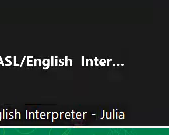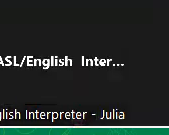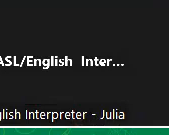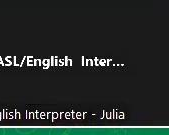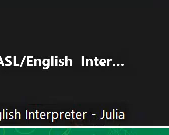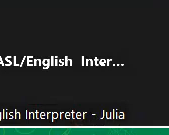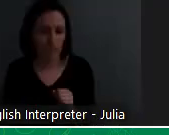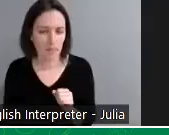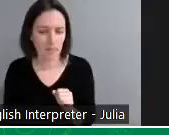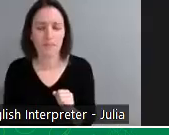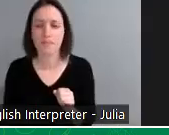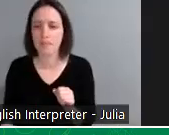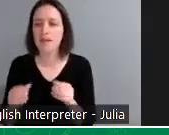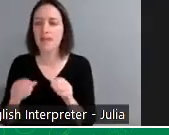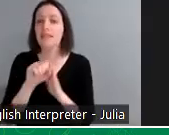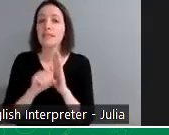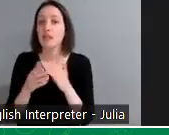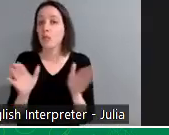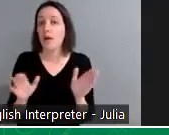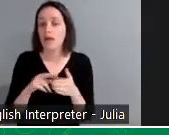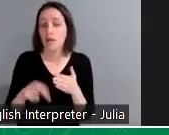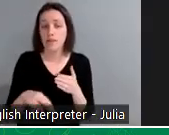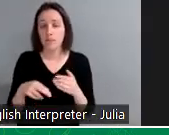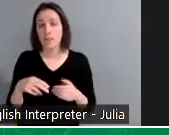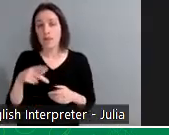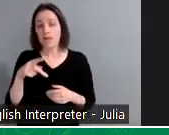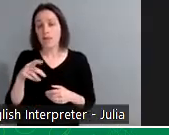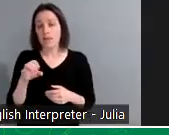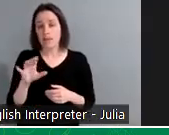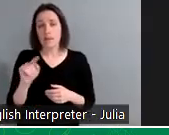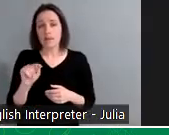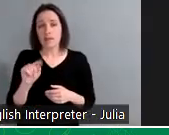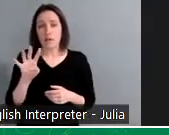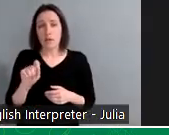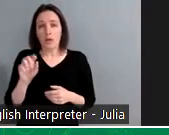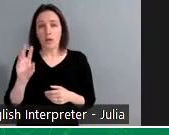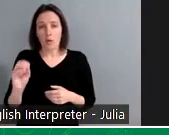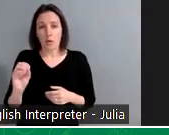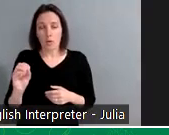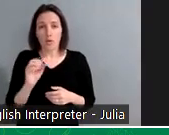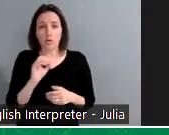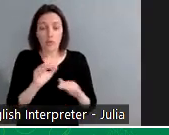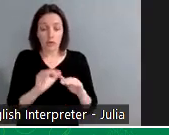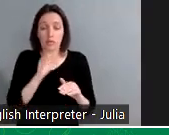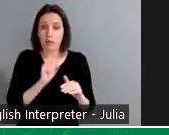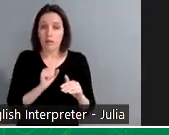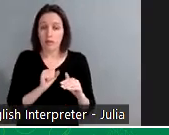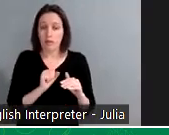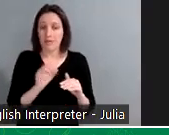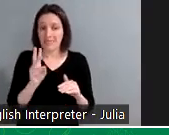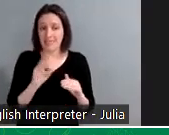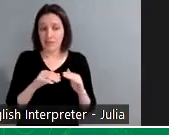For P-EBT 4.0, young children under age 6, these cards began being issued in July